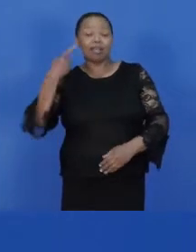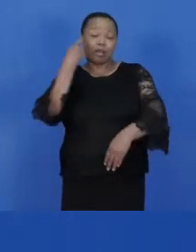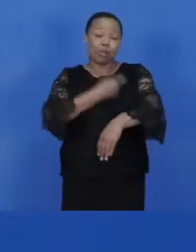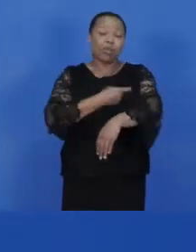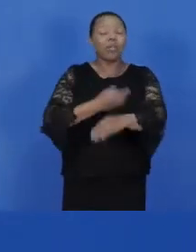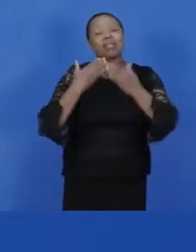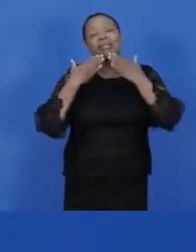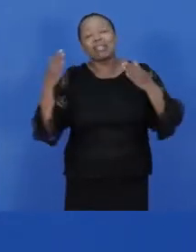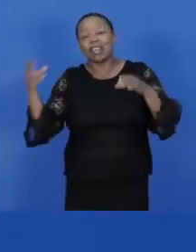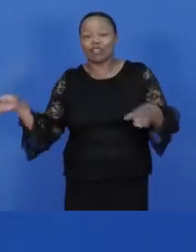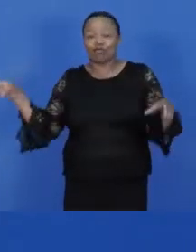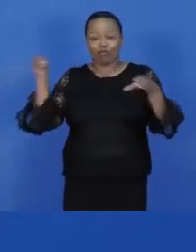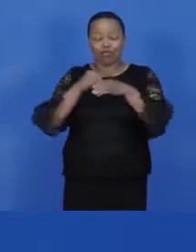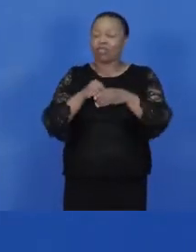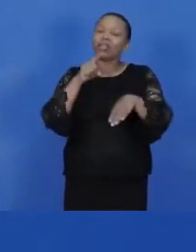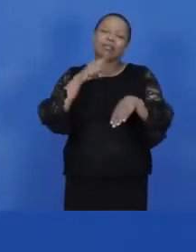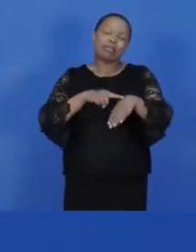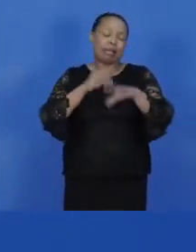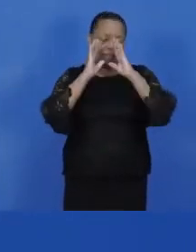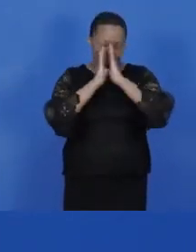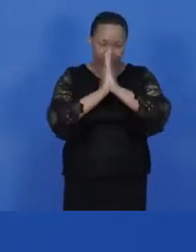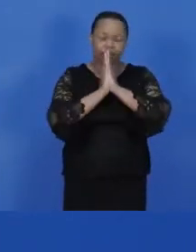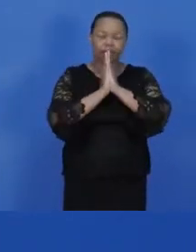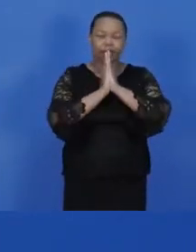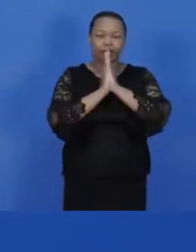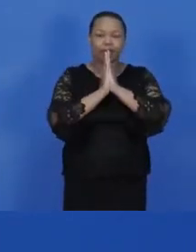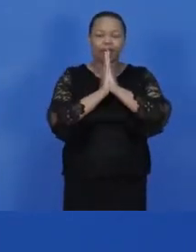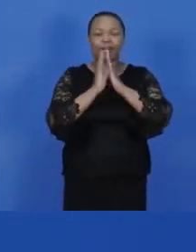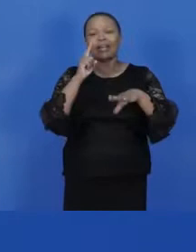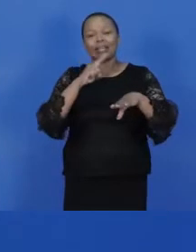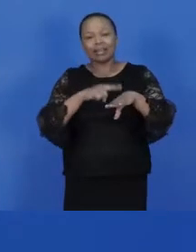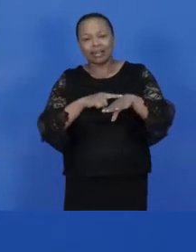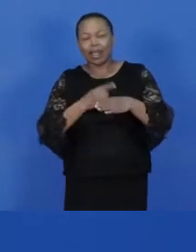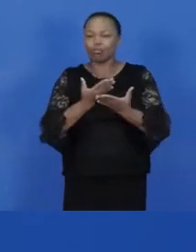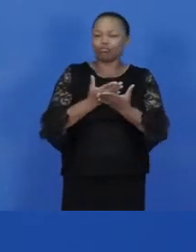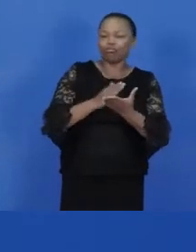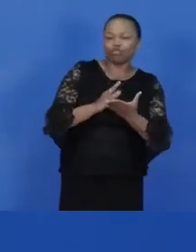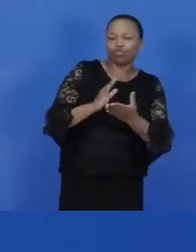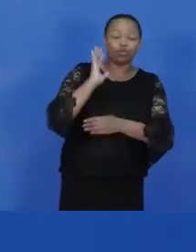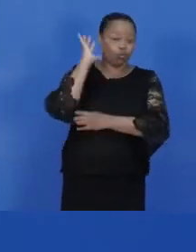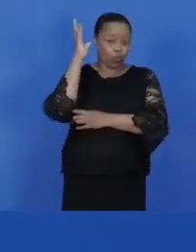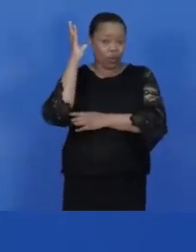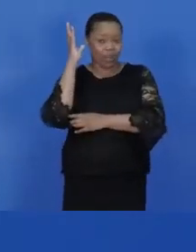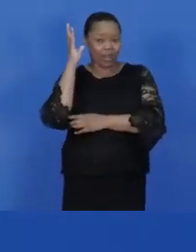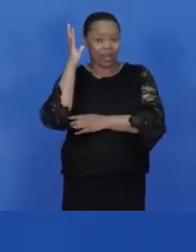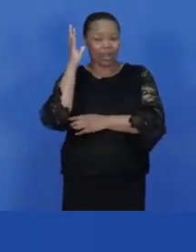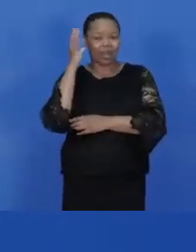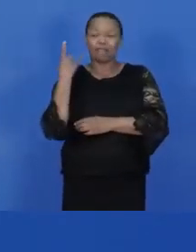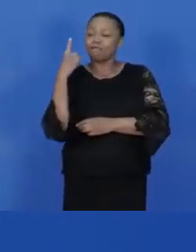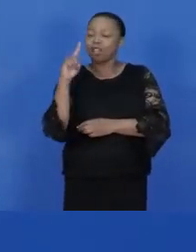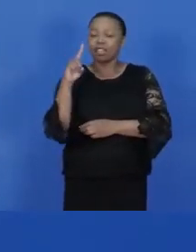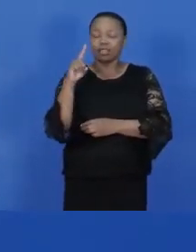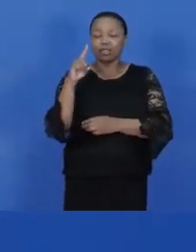Once again, a very good morning to you. Thank you for joining us for our time of prayer and our time of the sharing of the word. As usual, we're going to